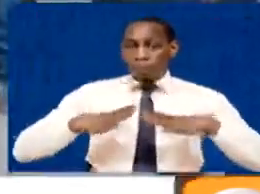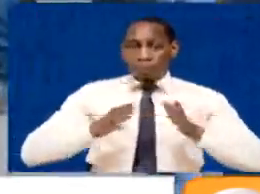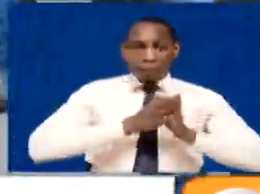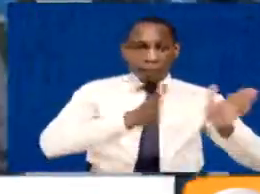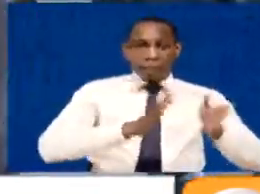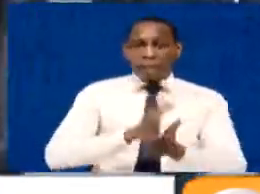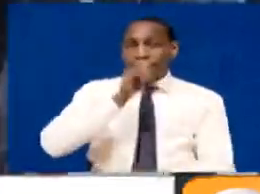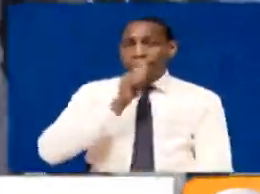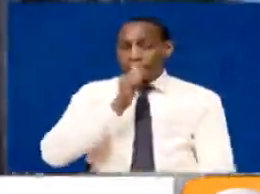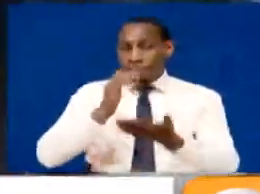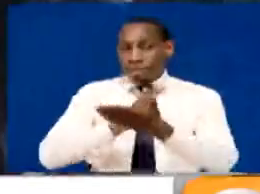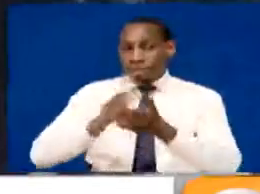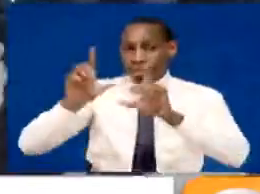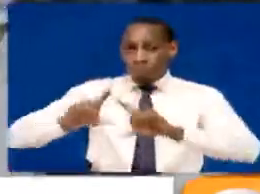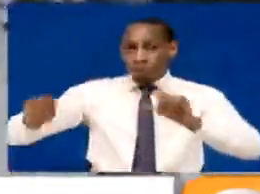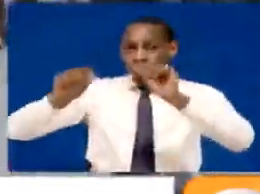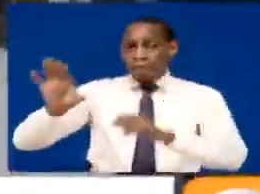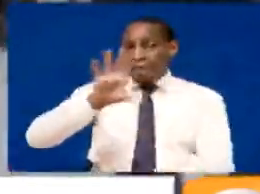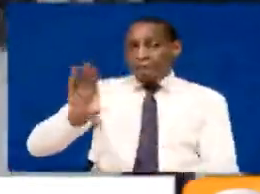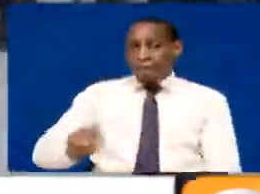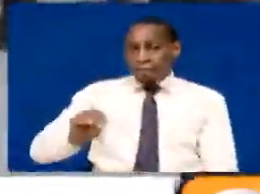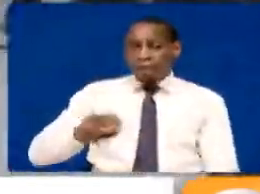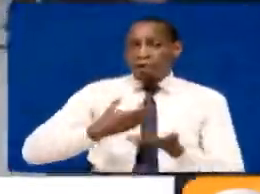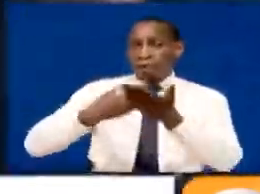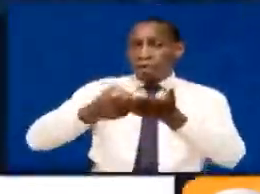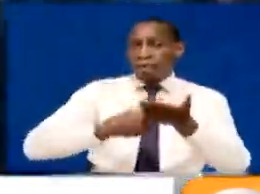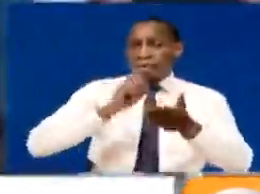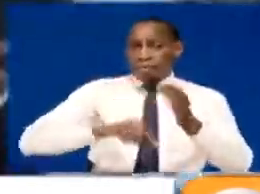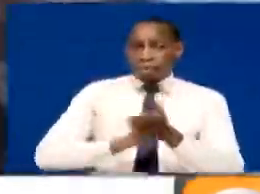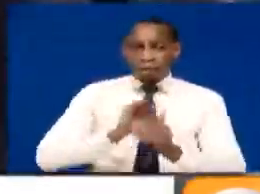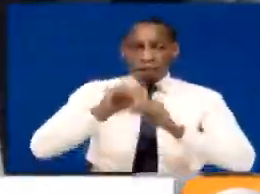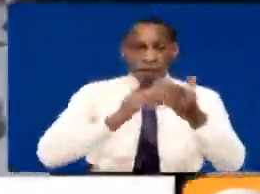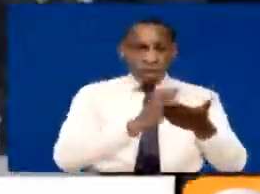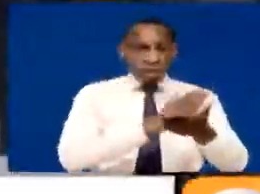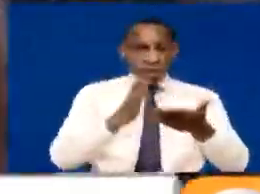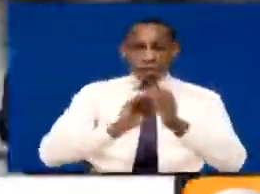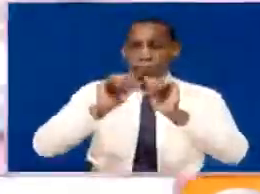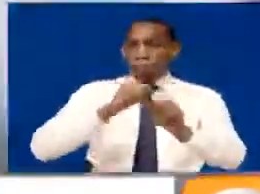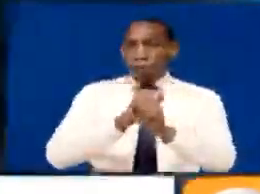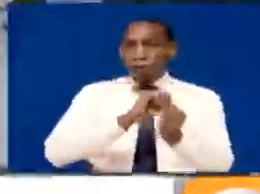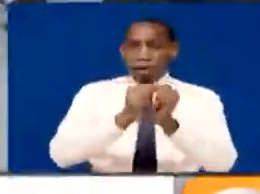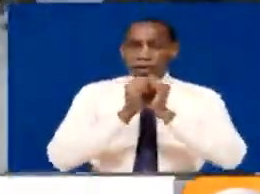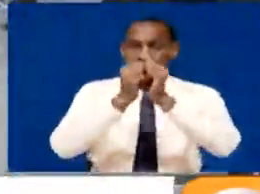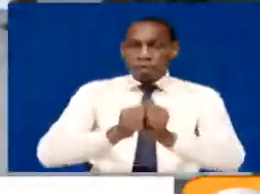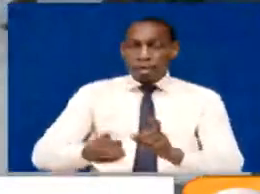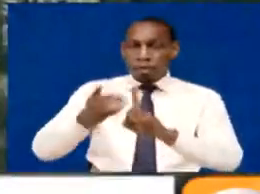public and private sectors in Japan and Africa to discuss how all these sectors can work together